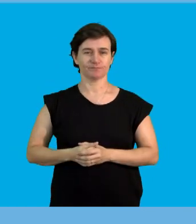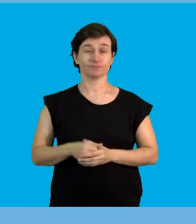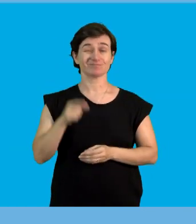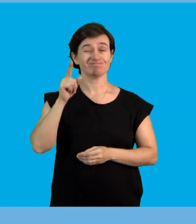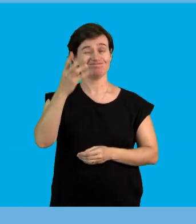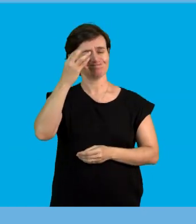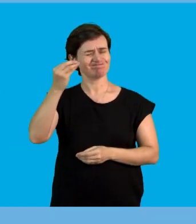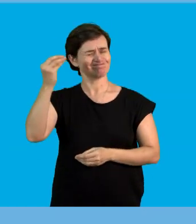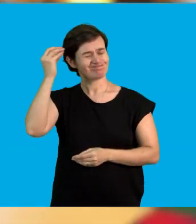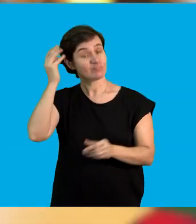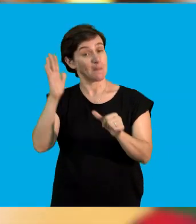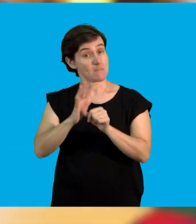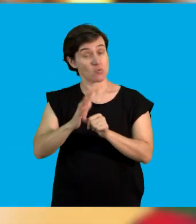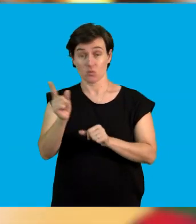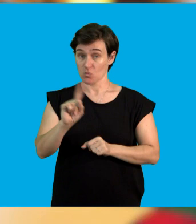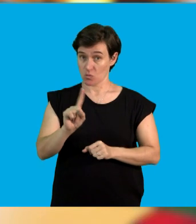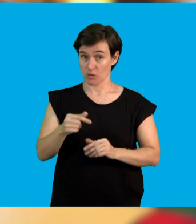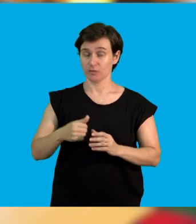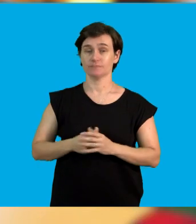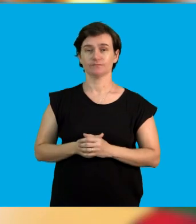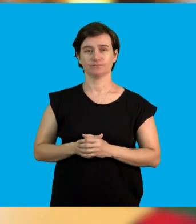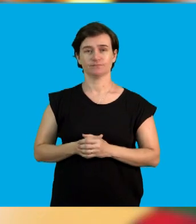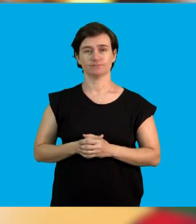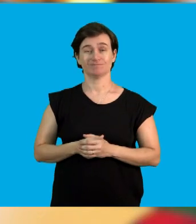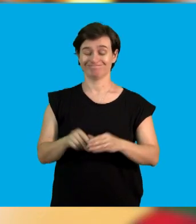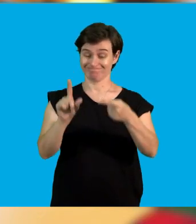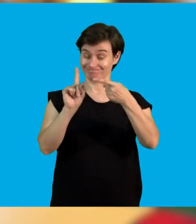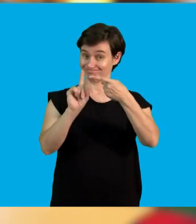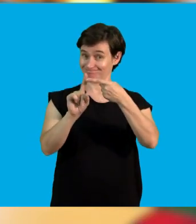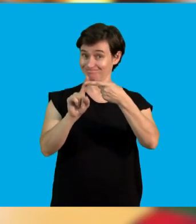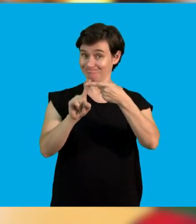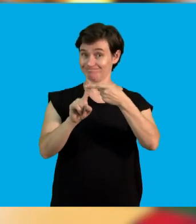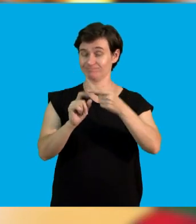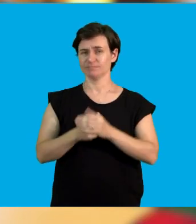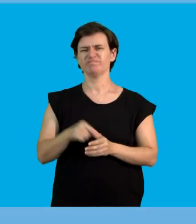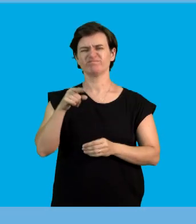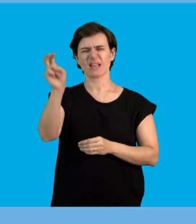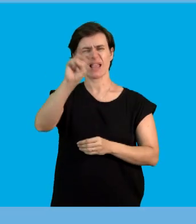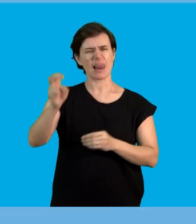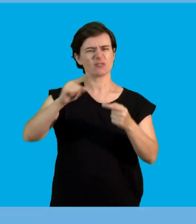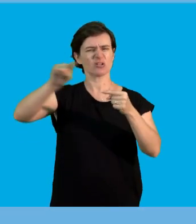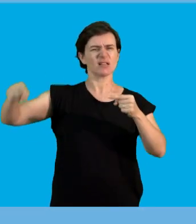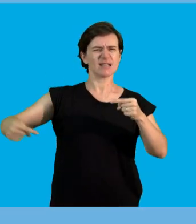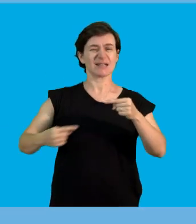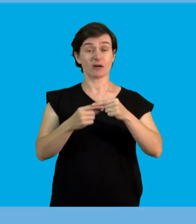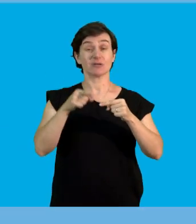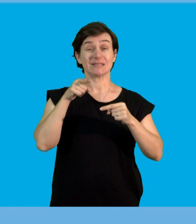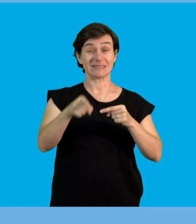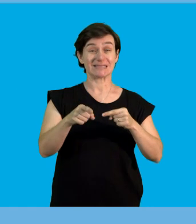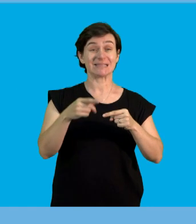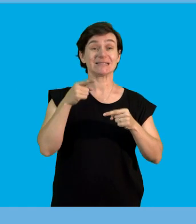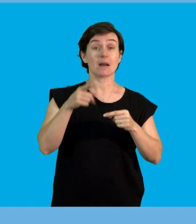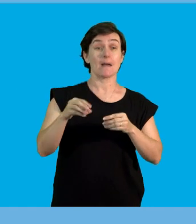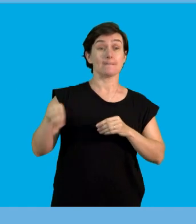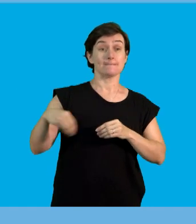lesson, these are the most important things that I always want you to remember about this lesson. That's number one, an electric current is the movement of charge